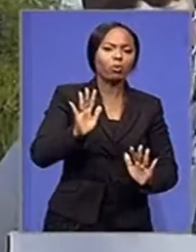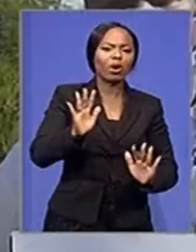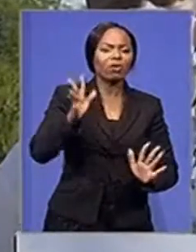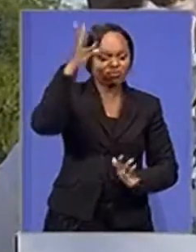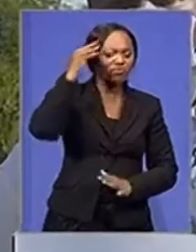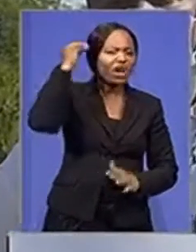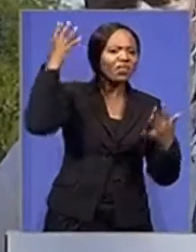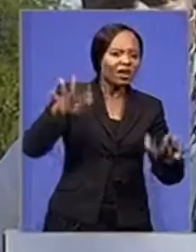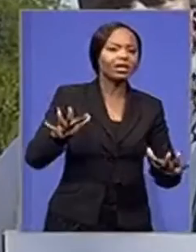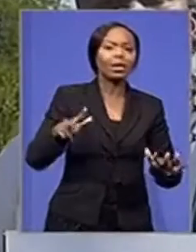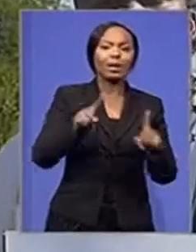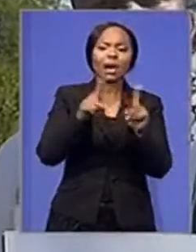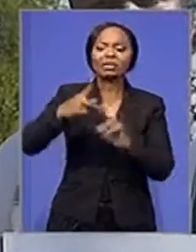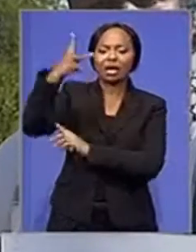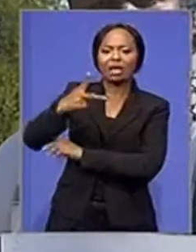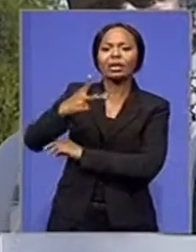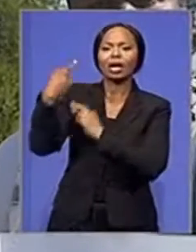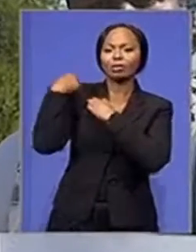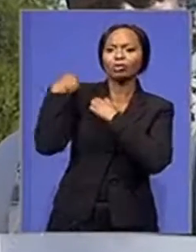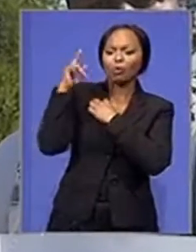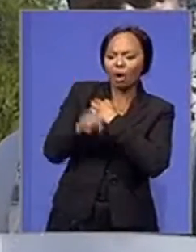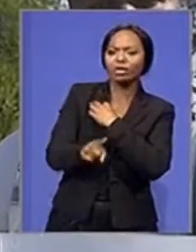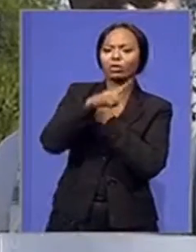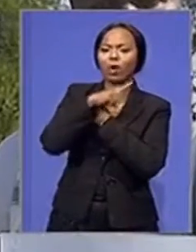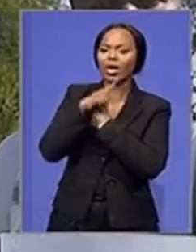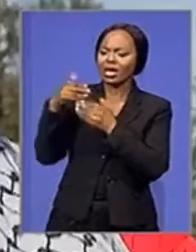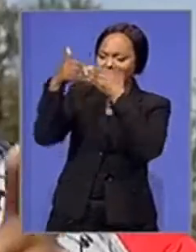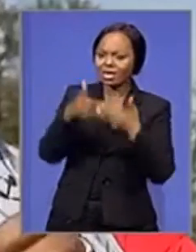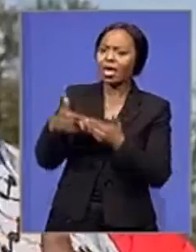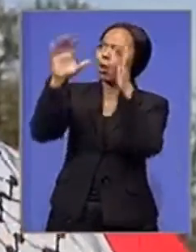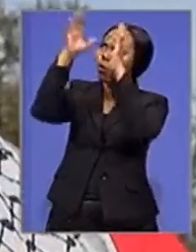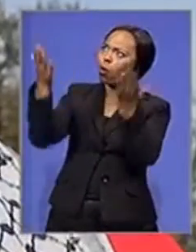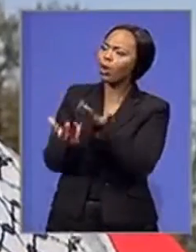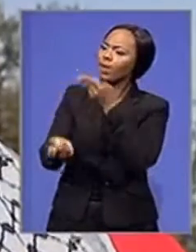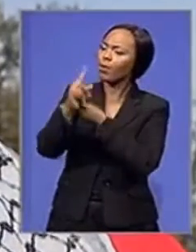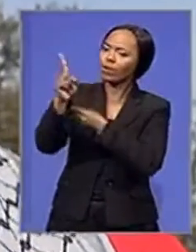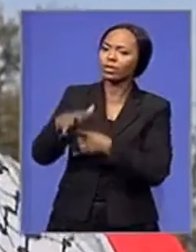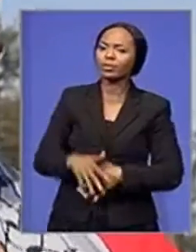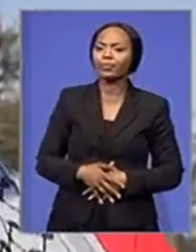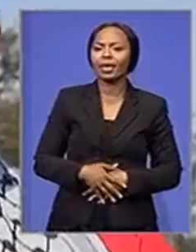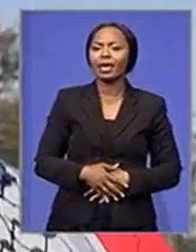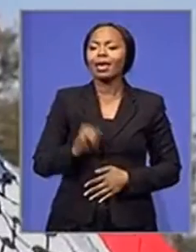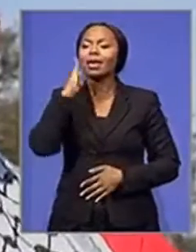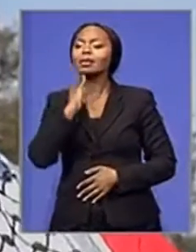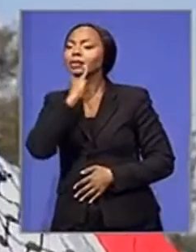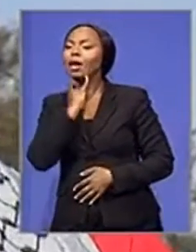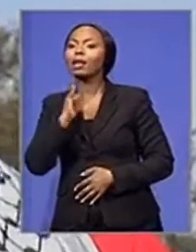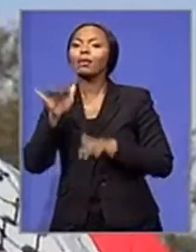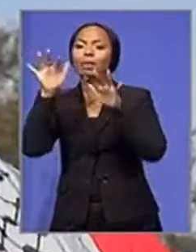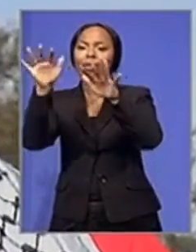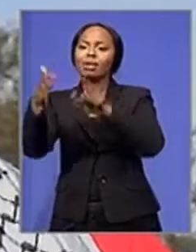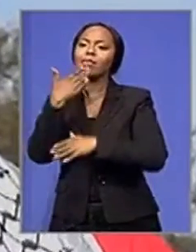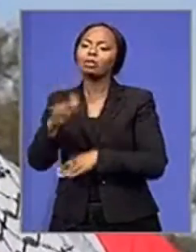an international responsibility to care about what happens in the world. To the Israelis, they must stop what they are